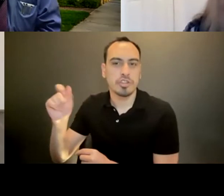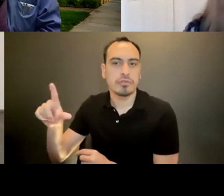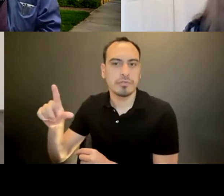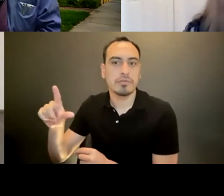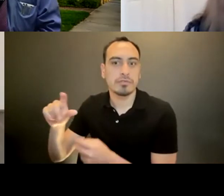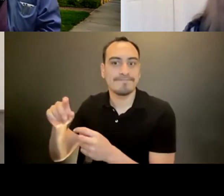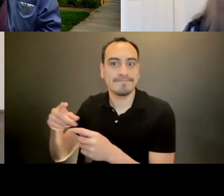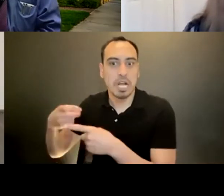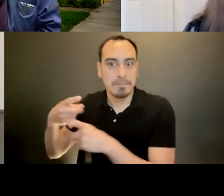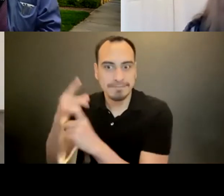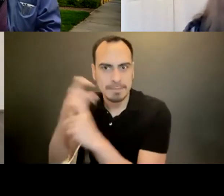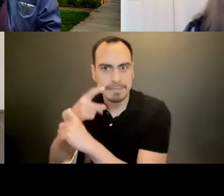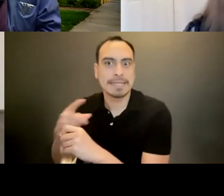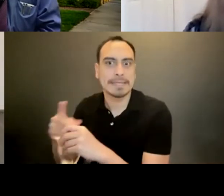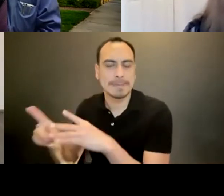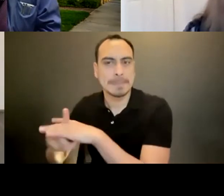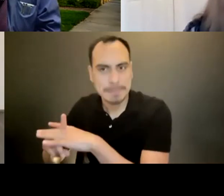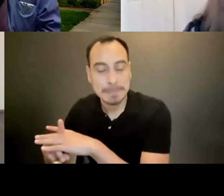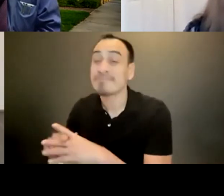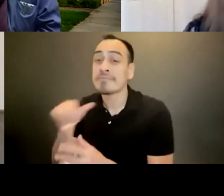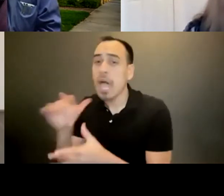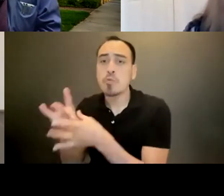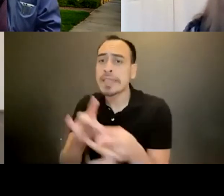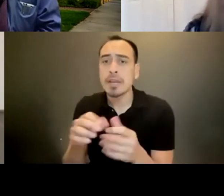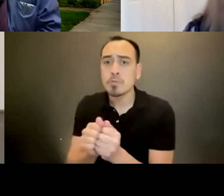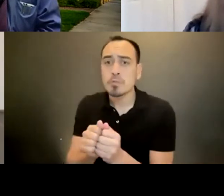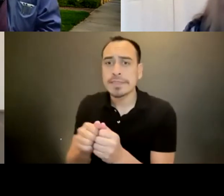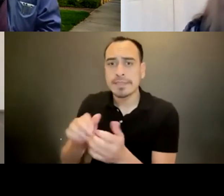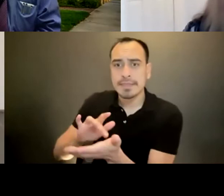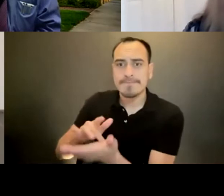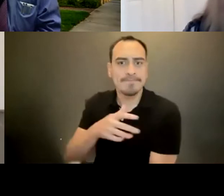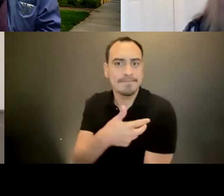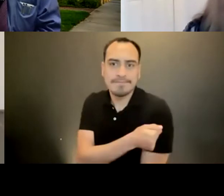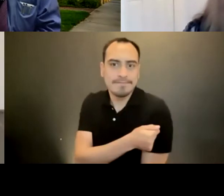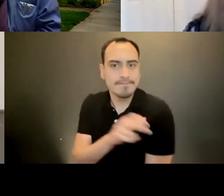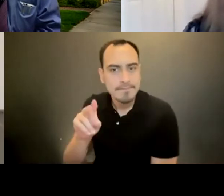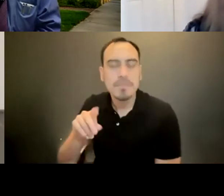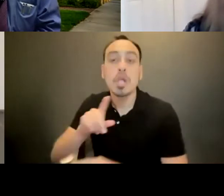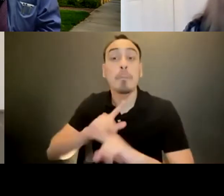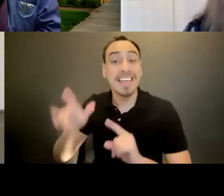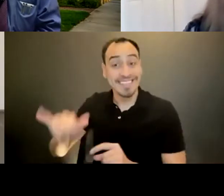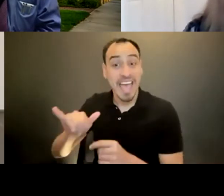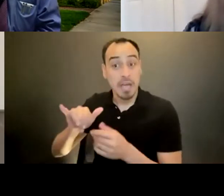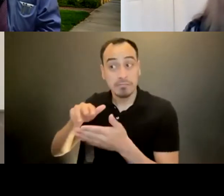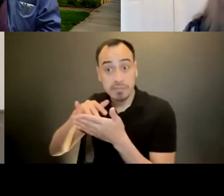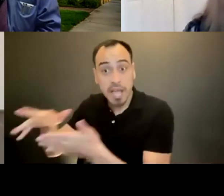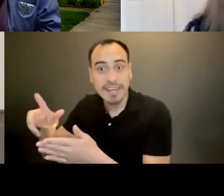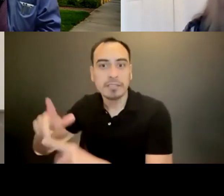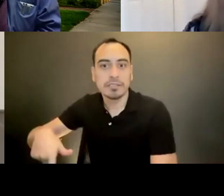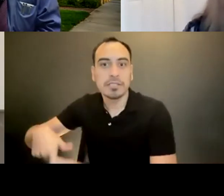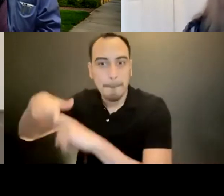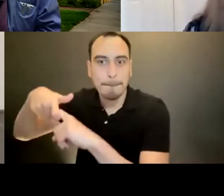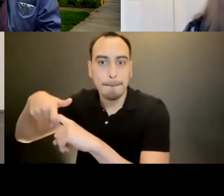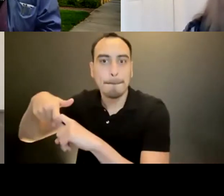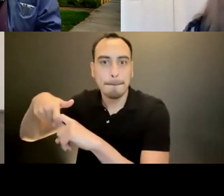to the vaccine, but the clinical trial was stopped for at least several weeks. I think it was longer than that. I